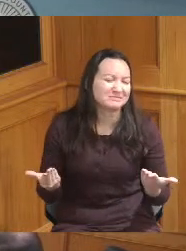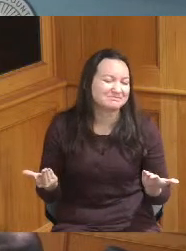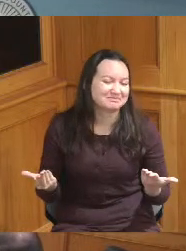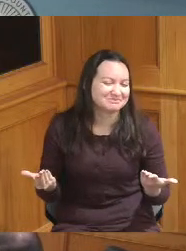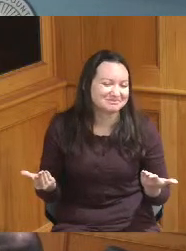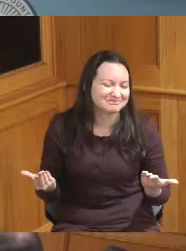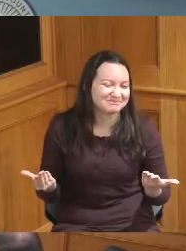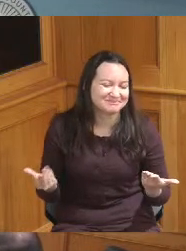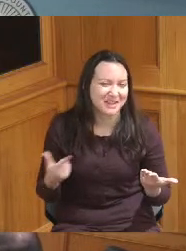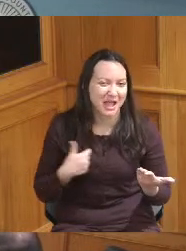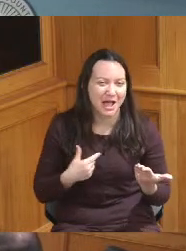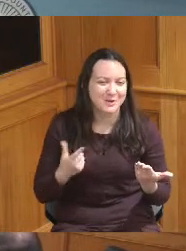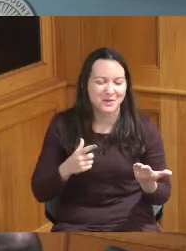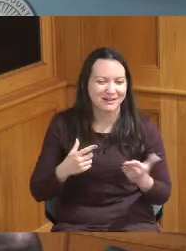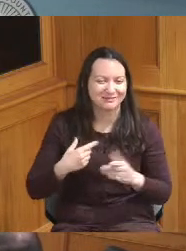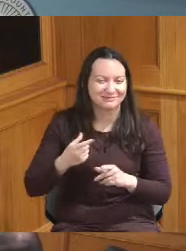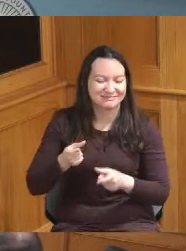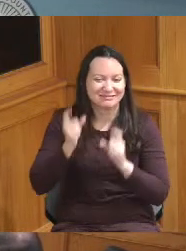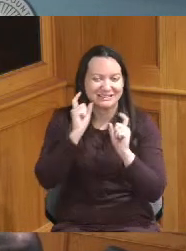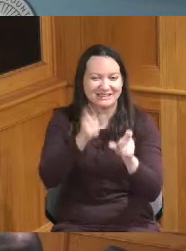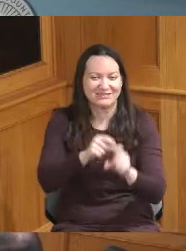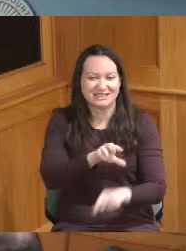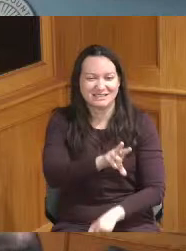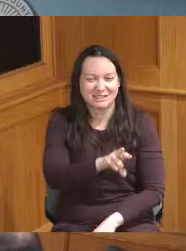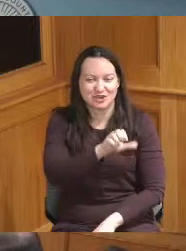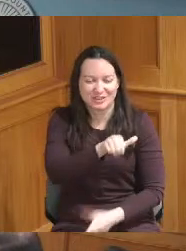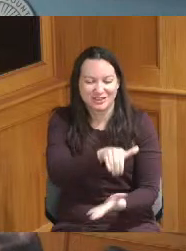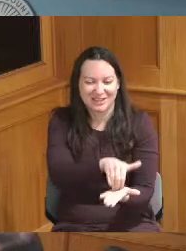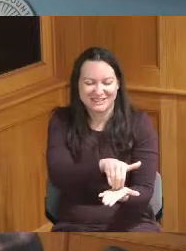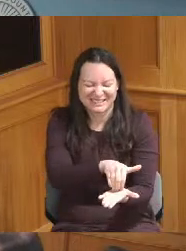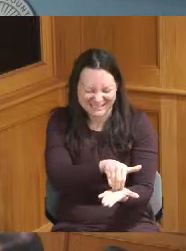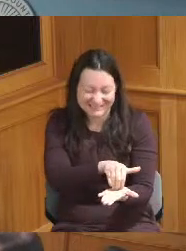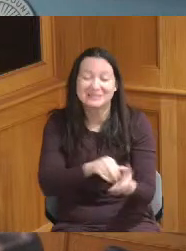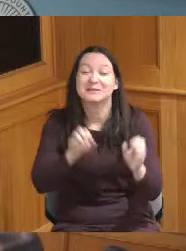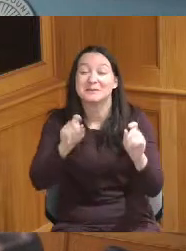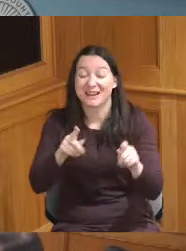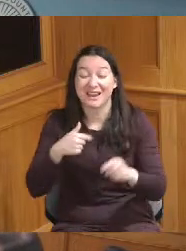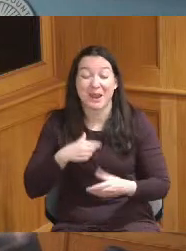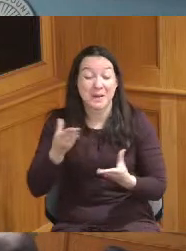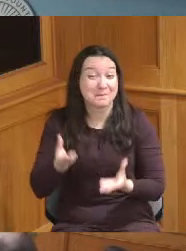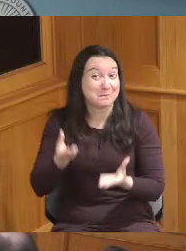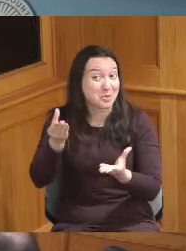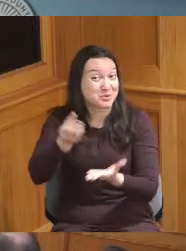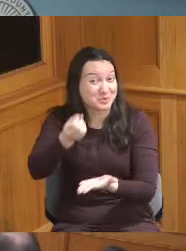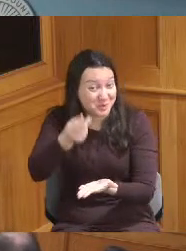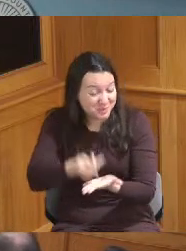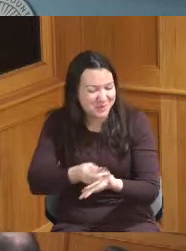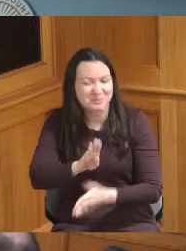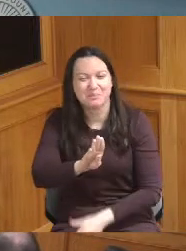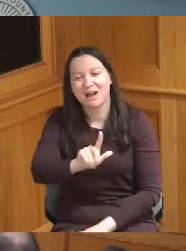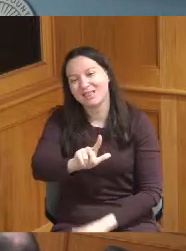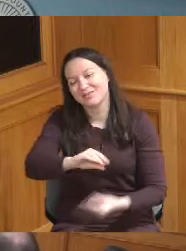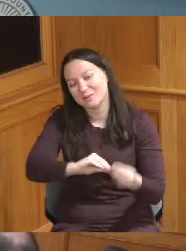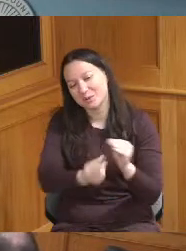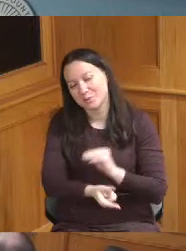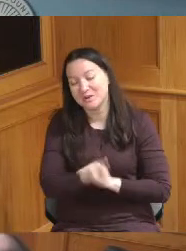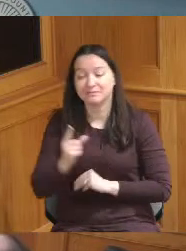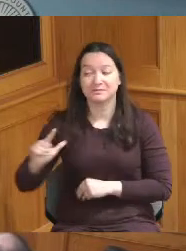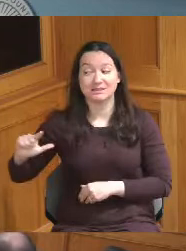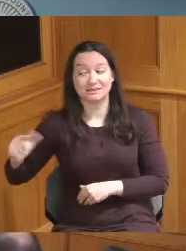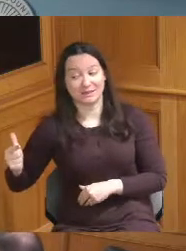we're not going to give them the $600,000, you know? It's kind of rough. Okay, I make a motion to approve by leave number one.